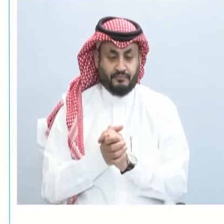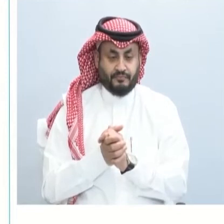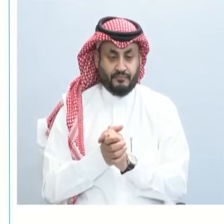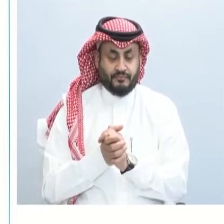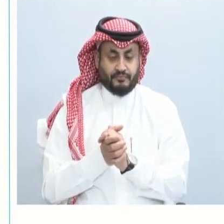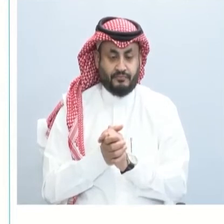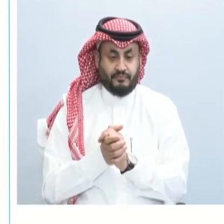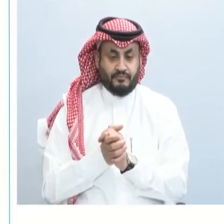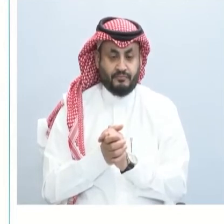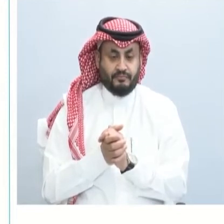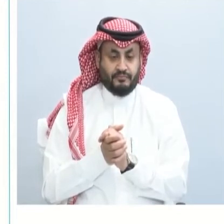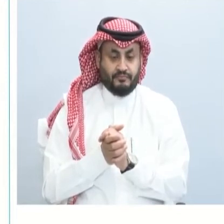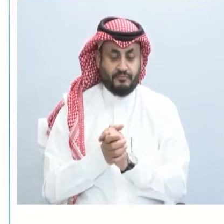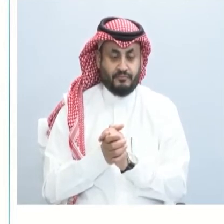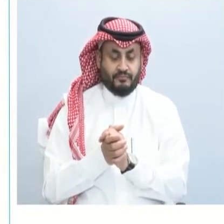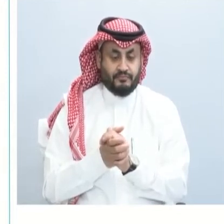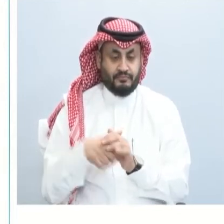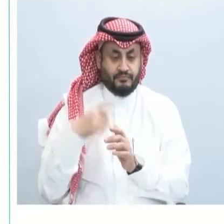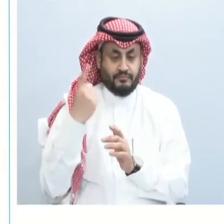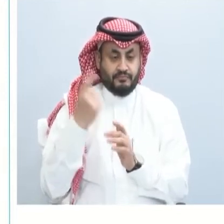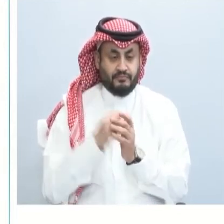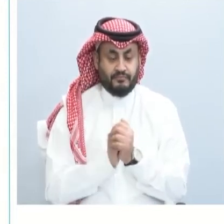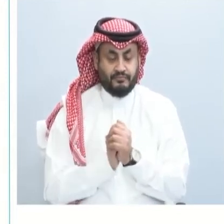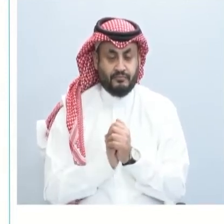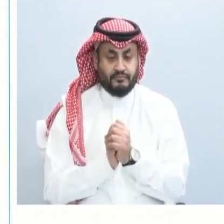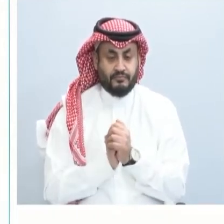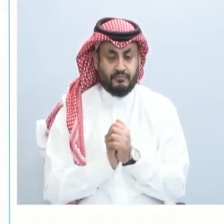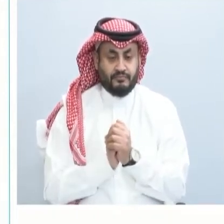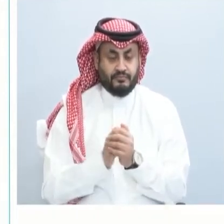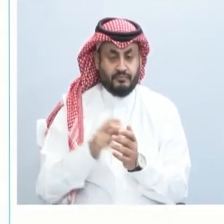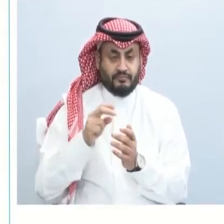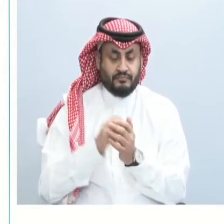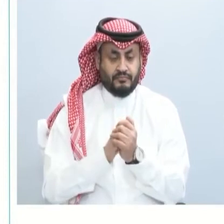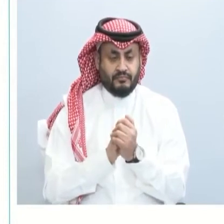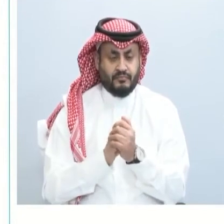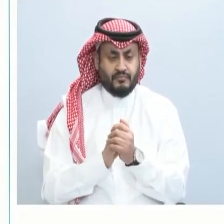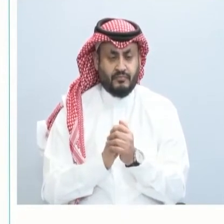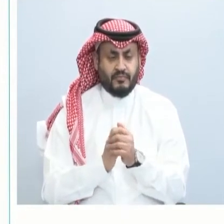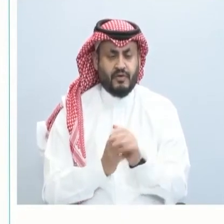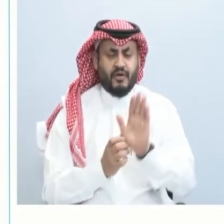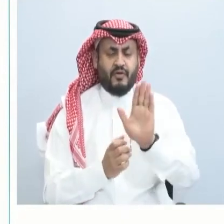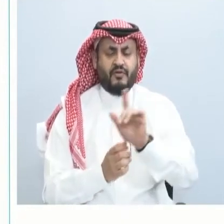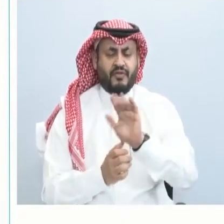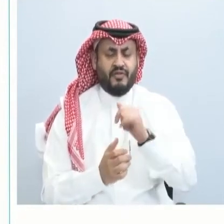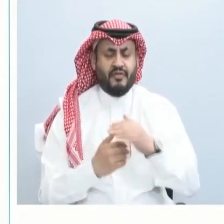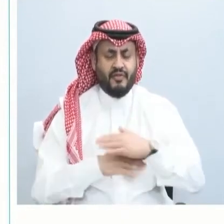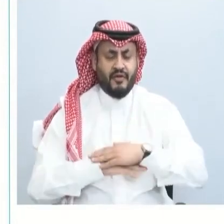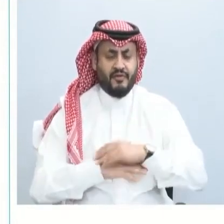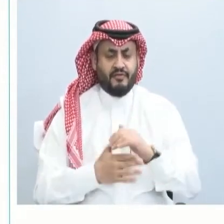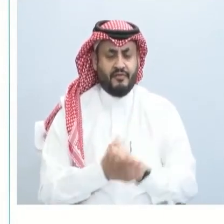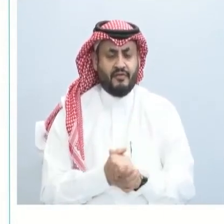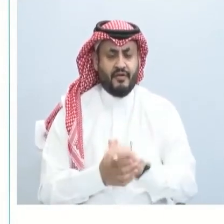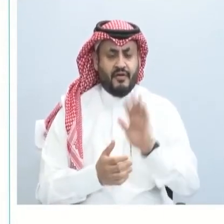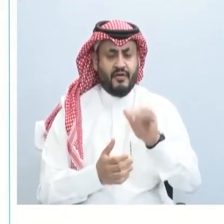this sentence. So number one, no thank you, I don't want any